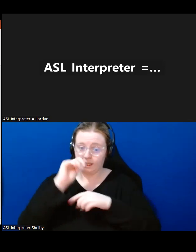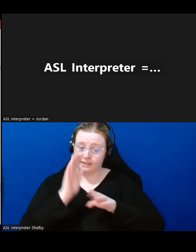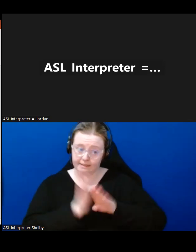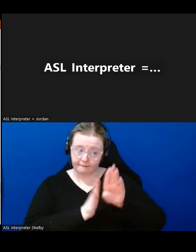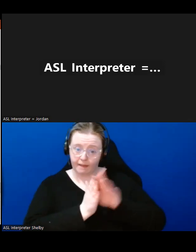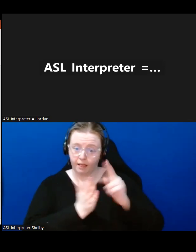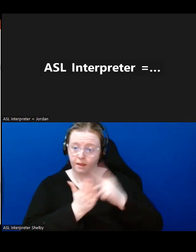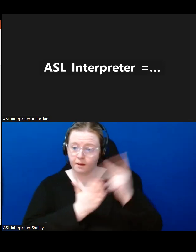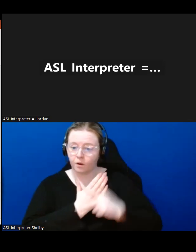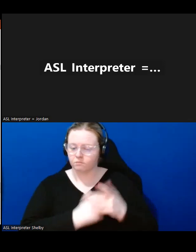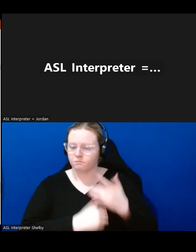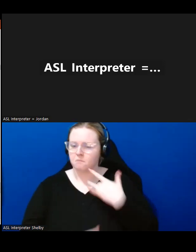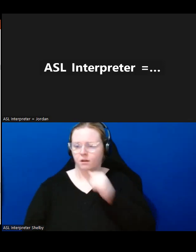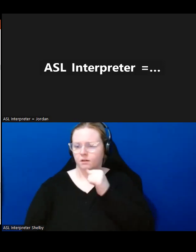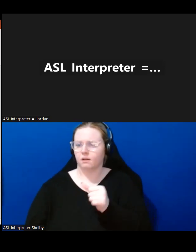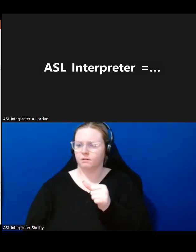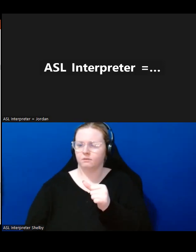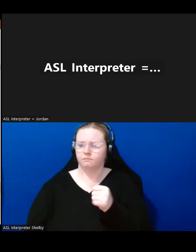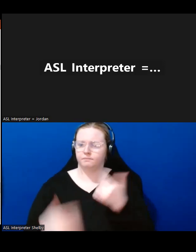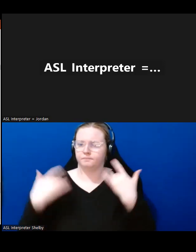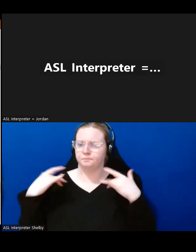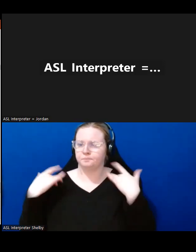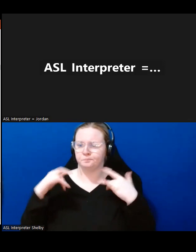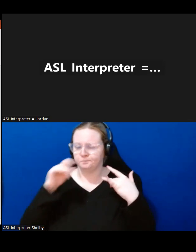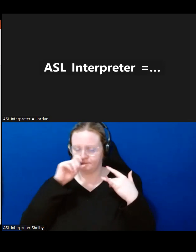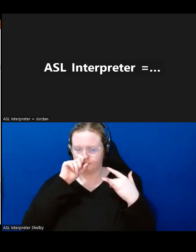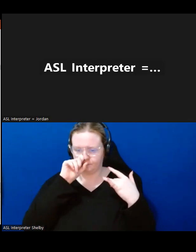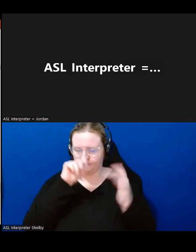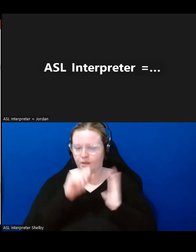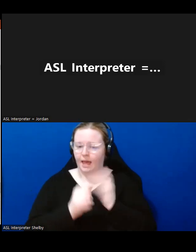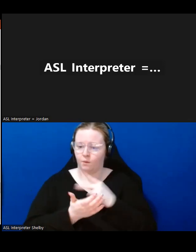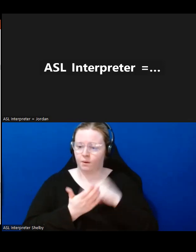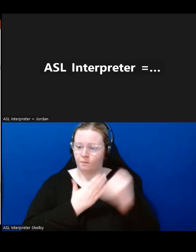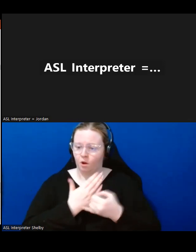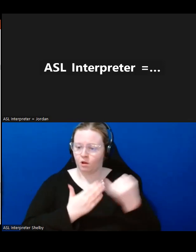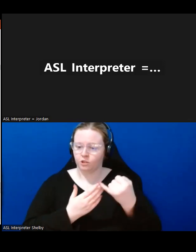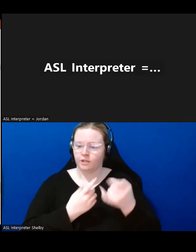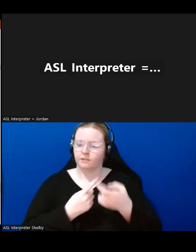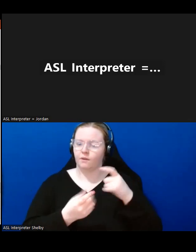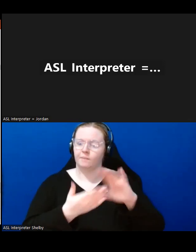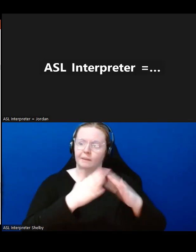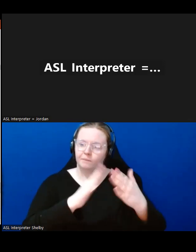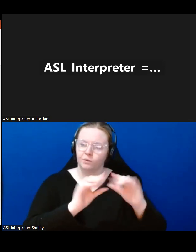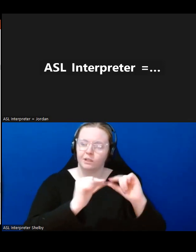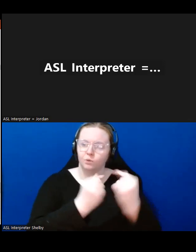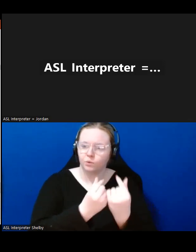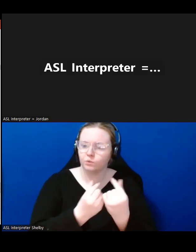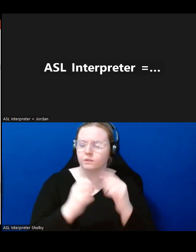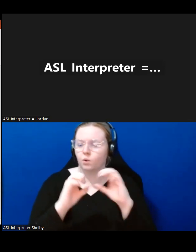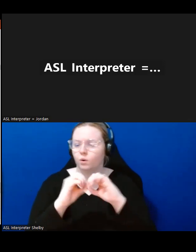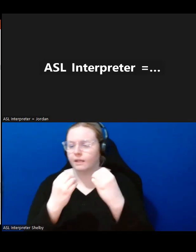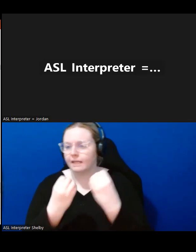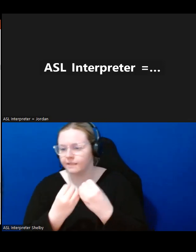ourselves. All the projects in that we talked about, they come from community groups and organizations. I'm